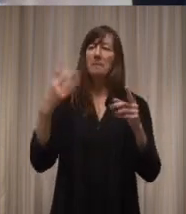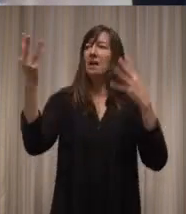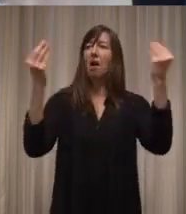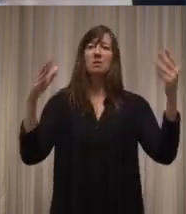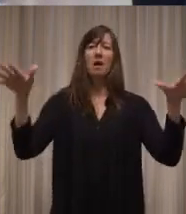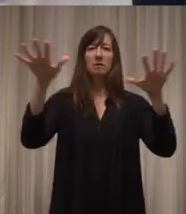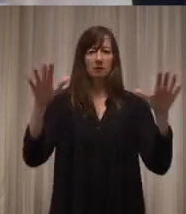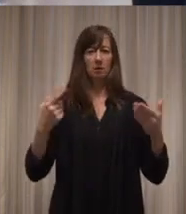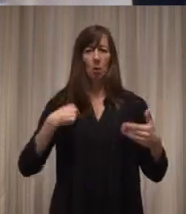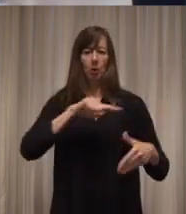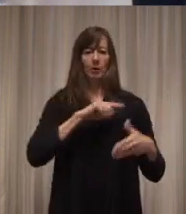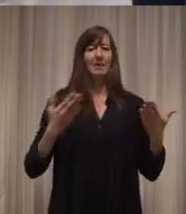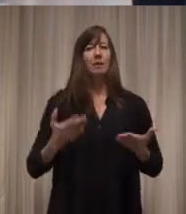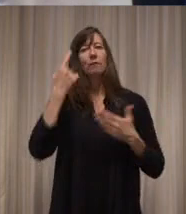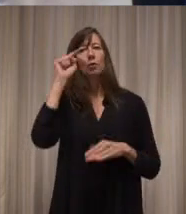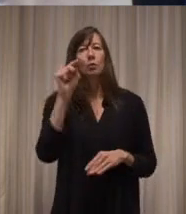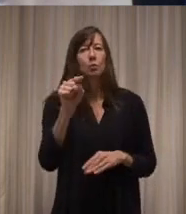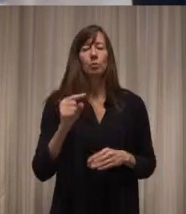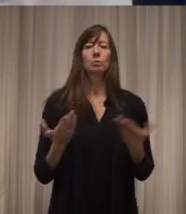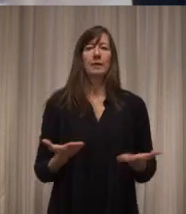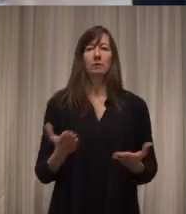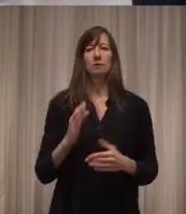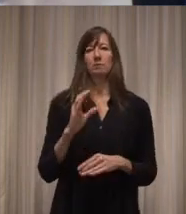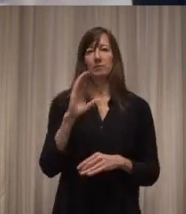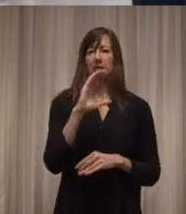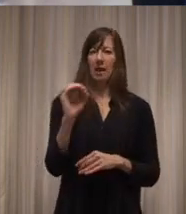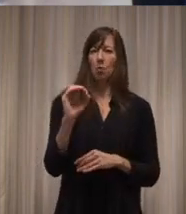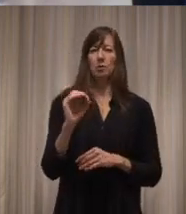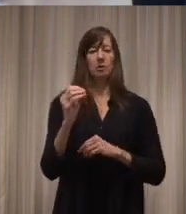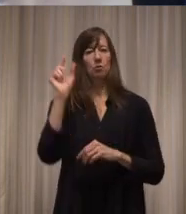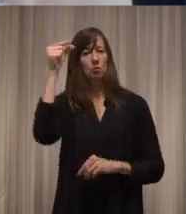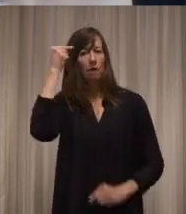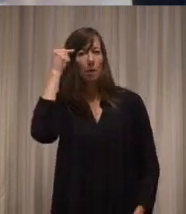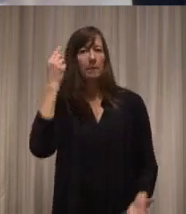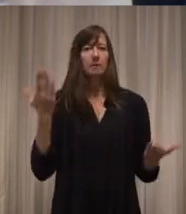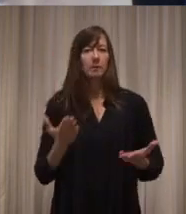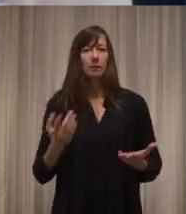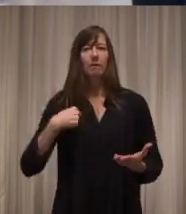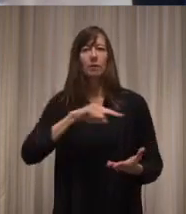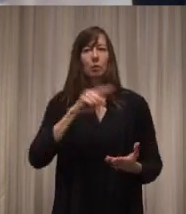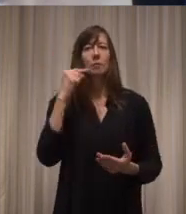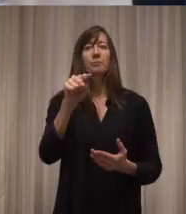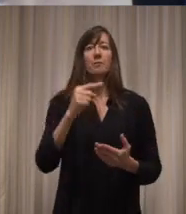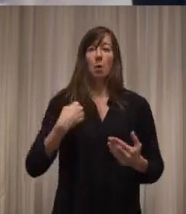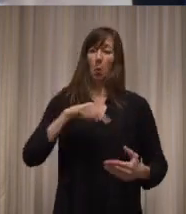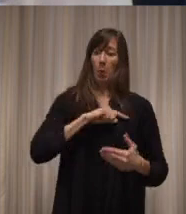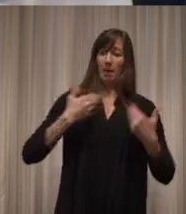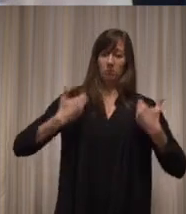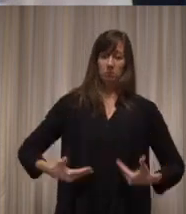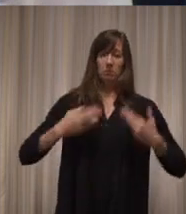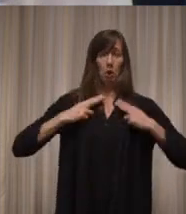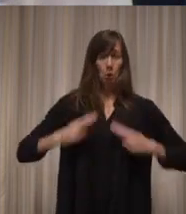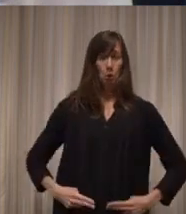as a county government, as a team of people, as human beings that care about you, that know